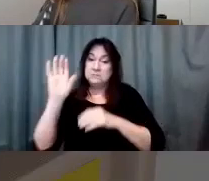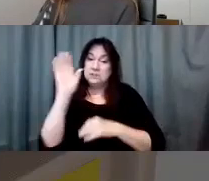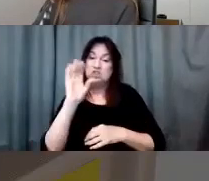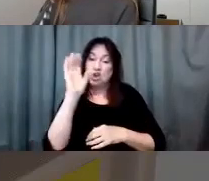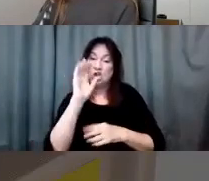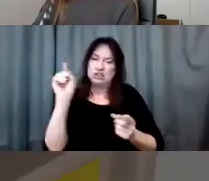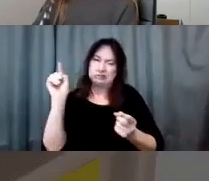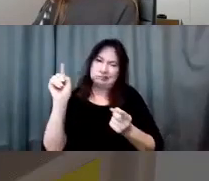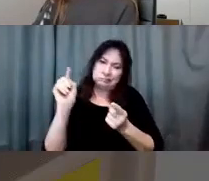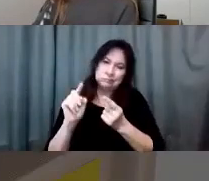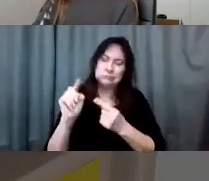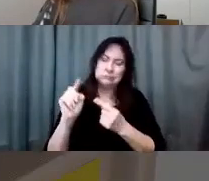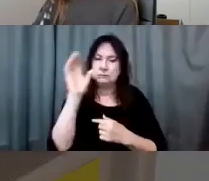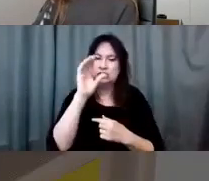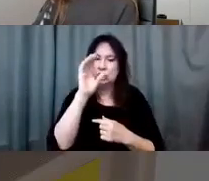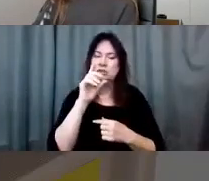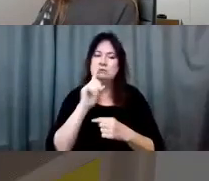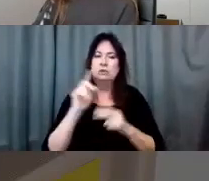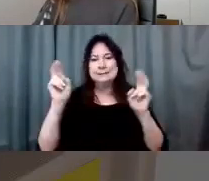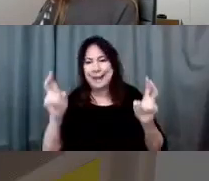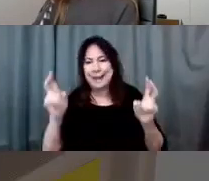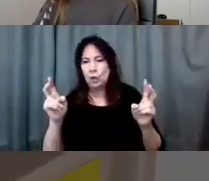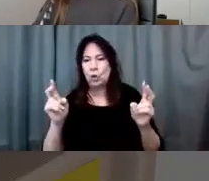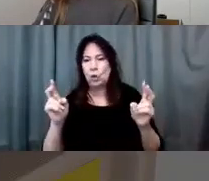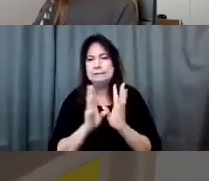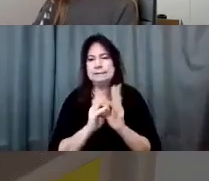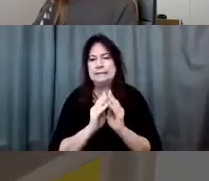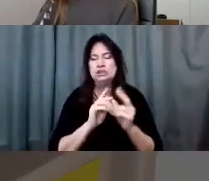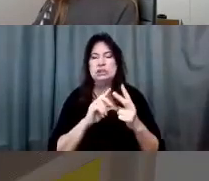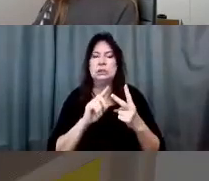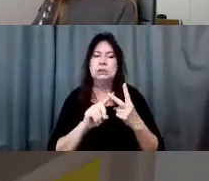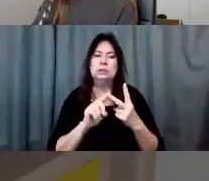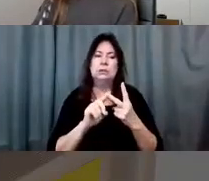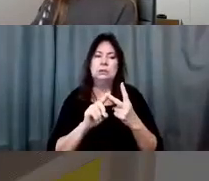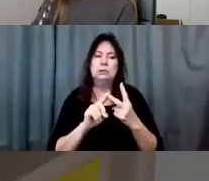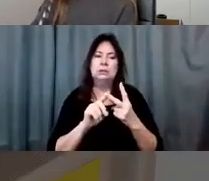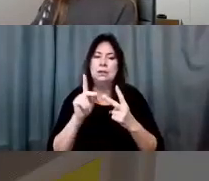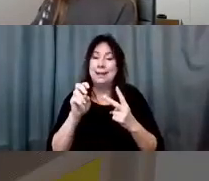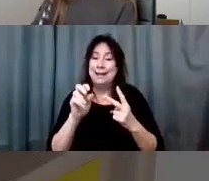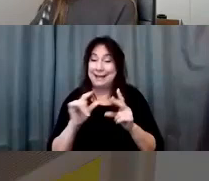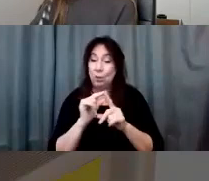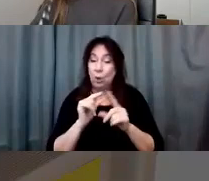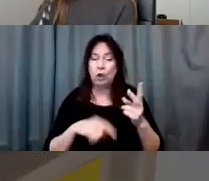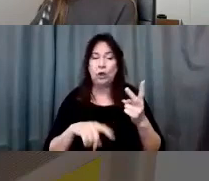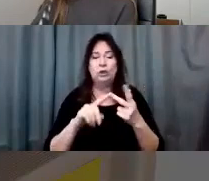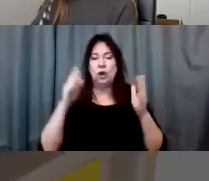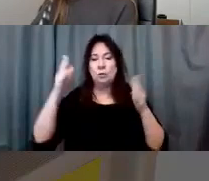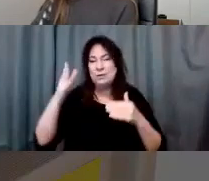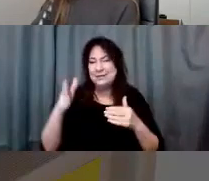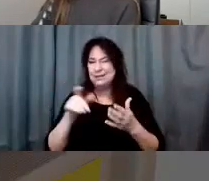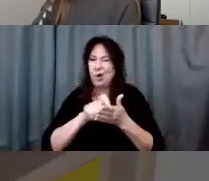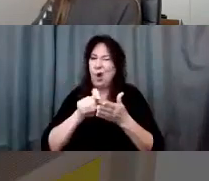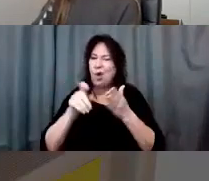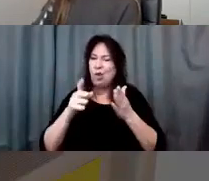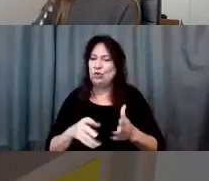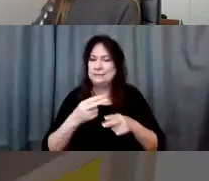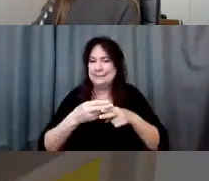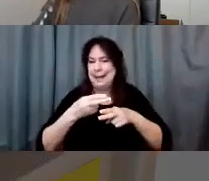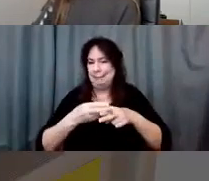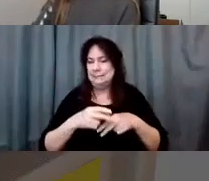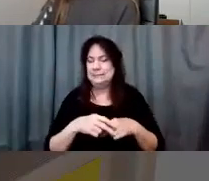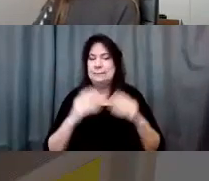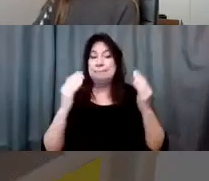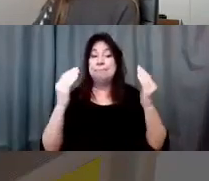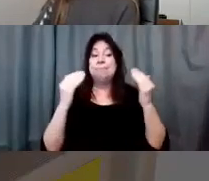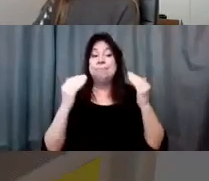your search for the titles of the session, keywords, or even presenters and authors' names. Next